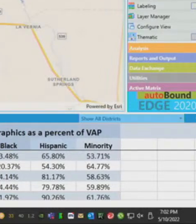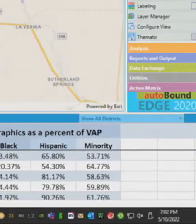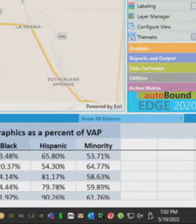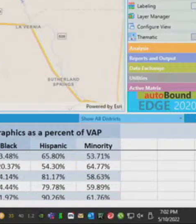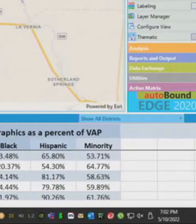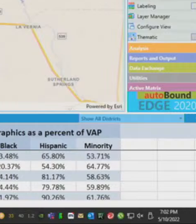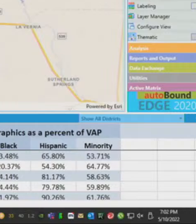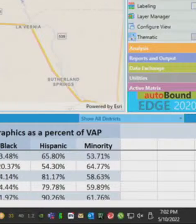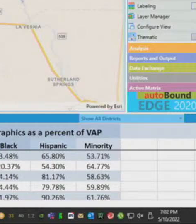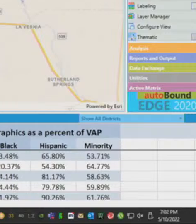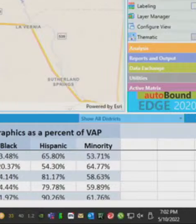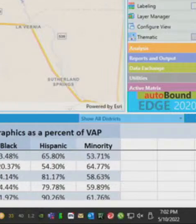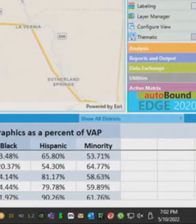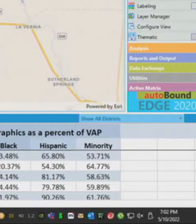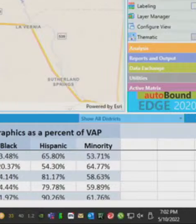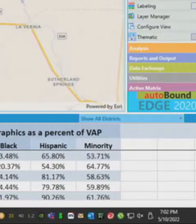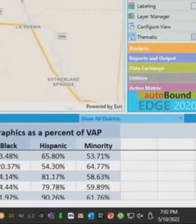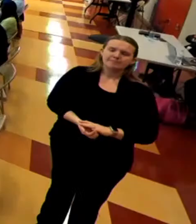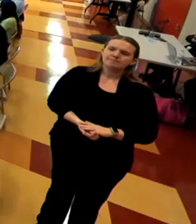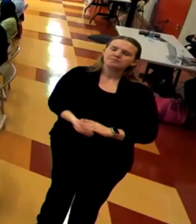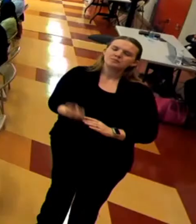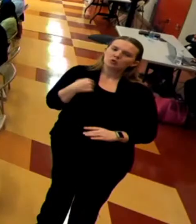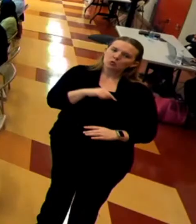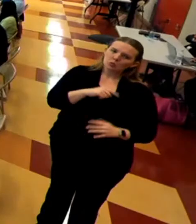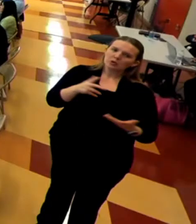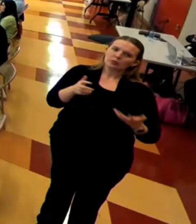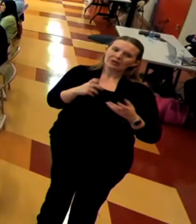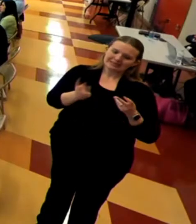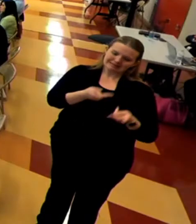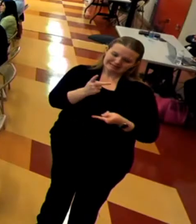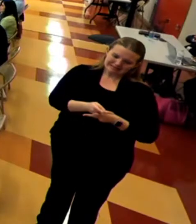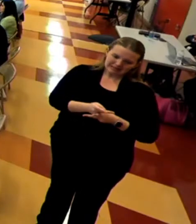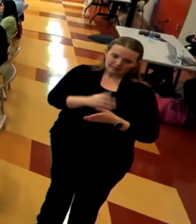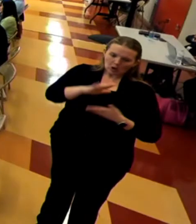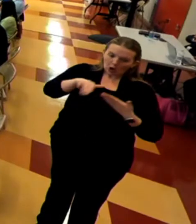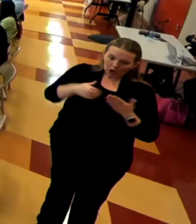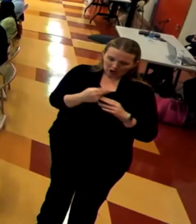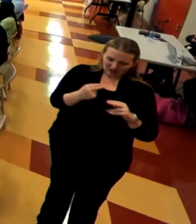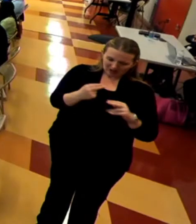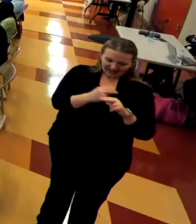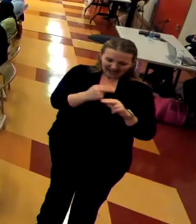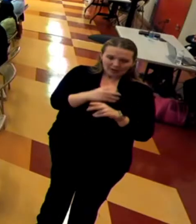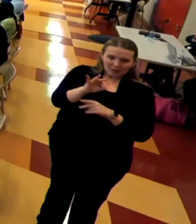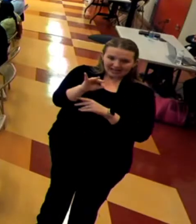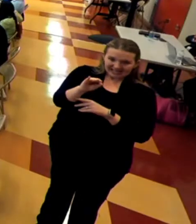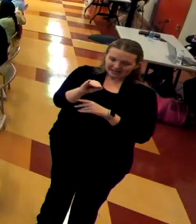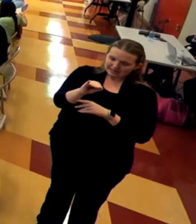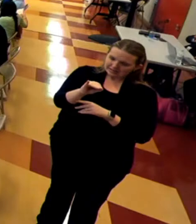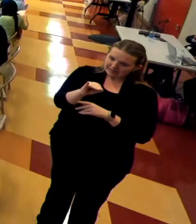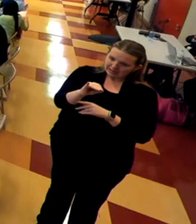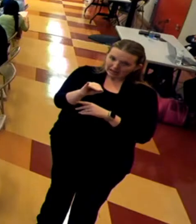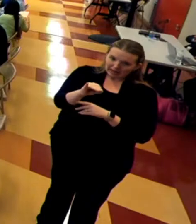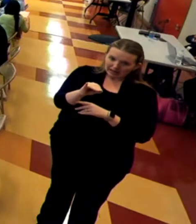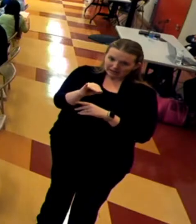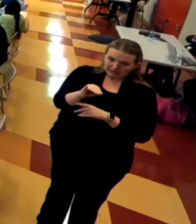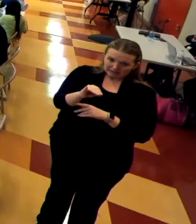years from now. We'd like to keep all of the Highway 90 back to the way it was before